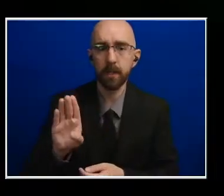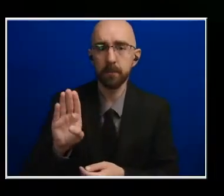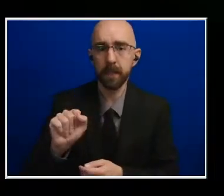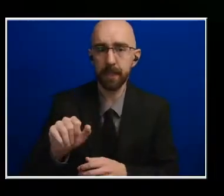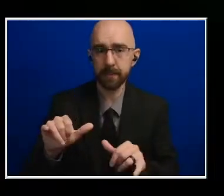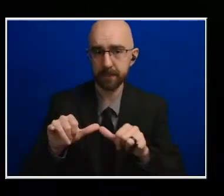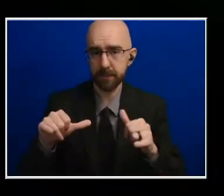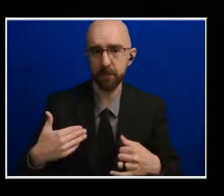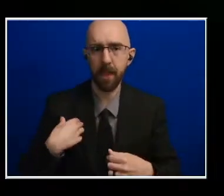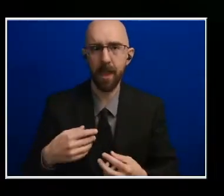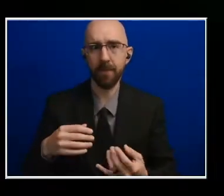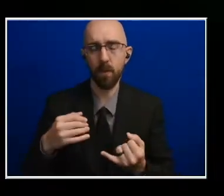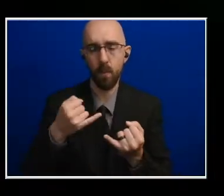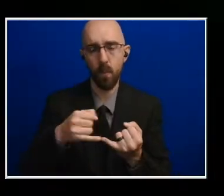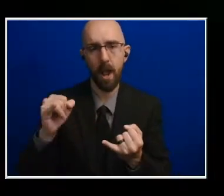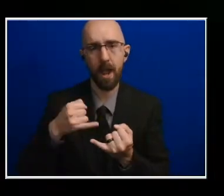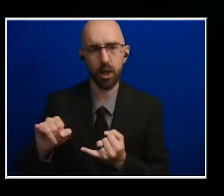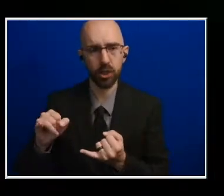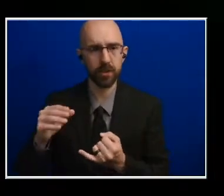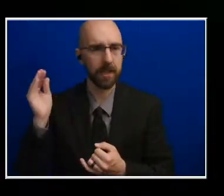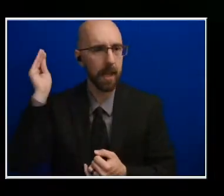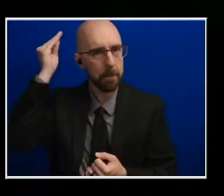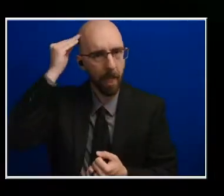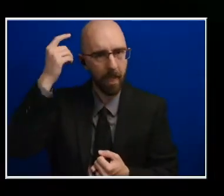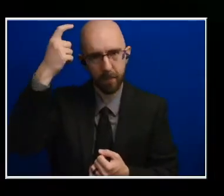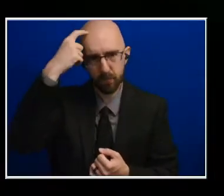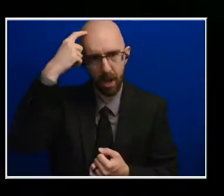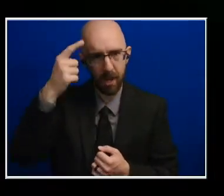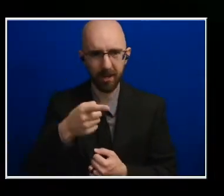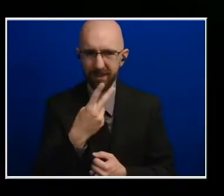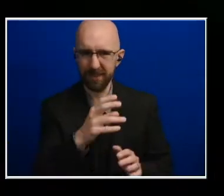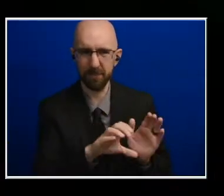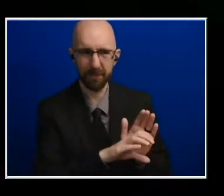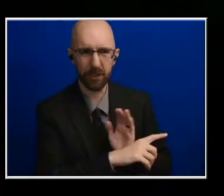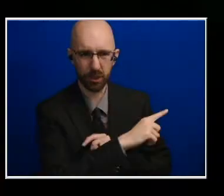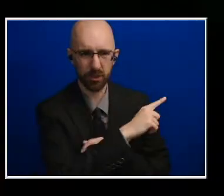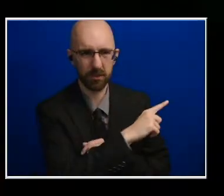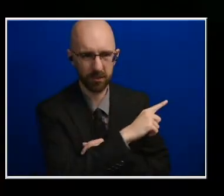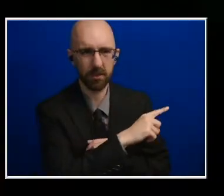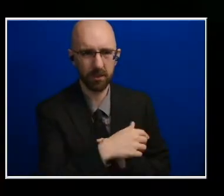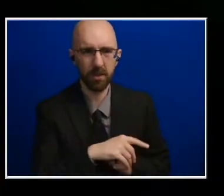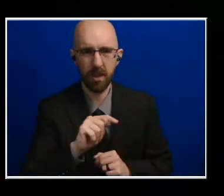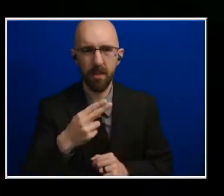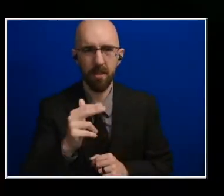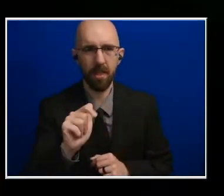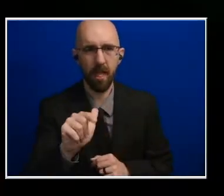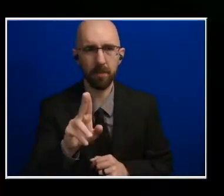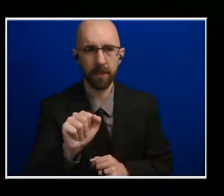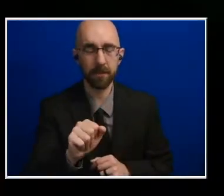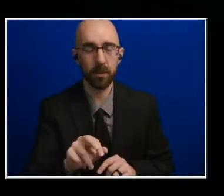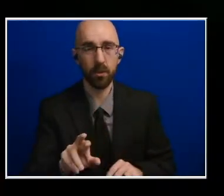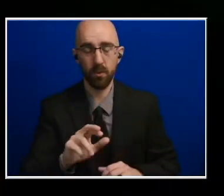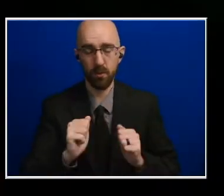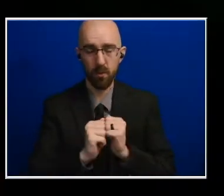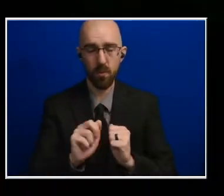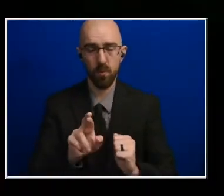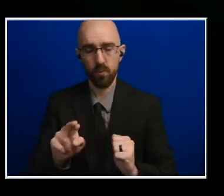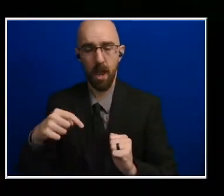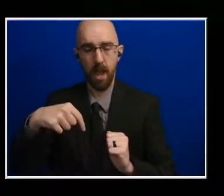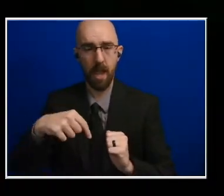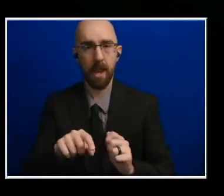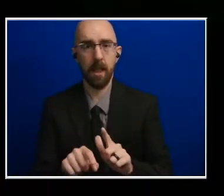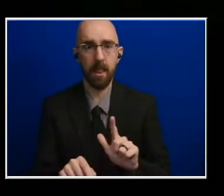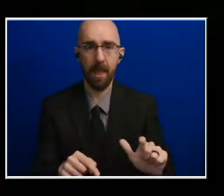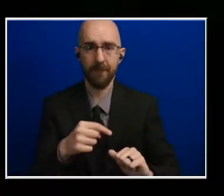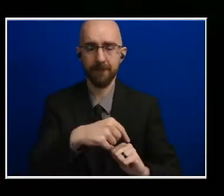that are implanted into the brain into a target within the thalamus. So there's one for the right brain and one for the left brain. And then those wires